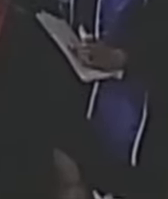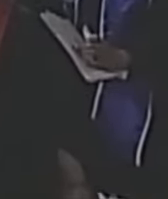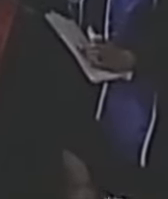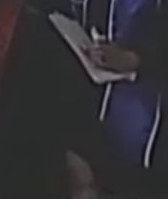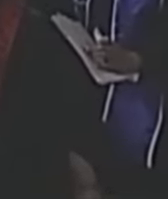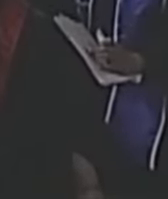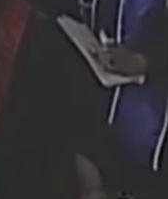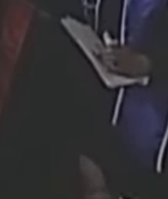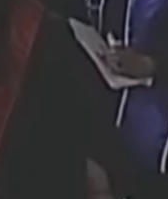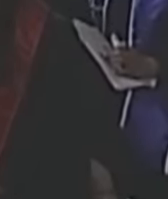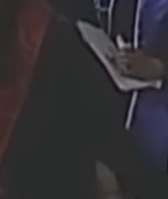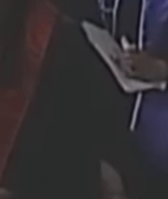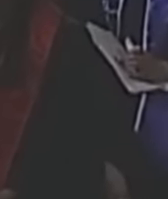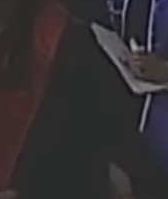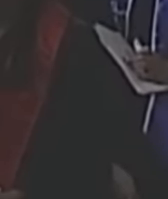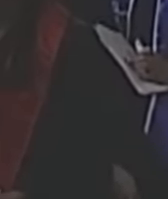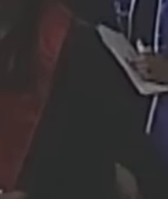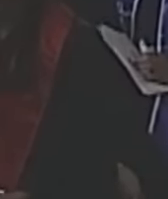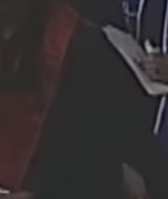of certificates.